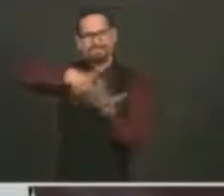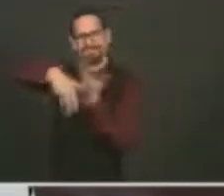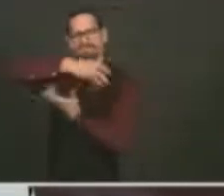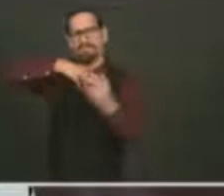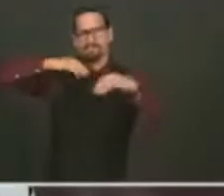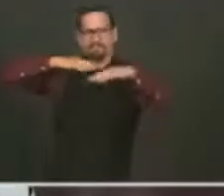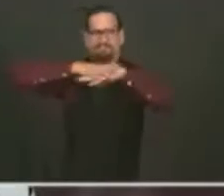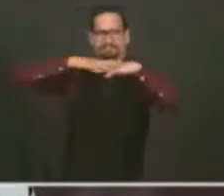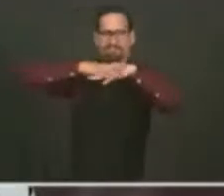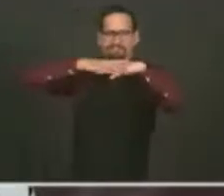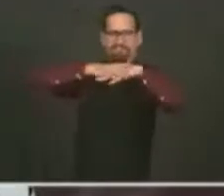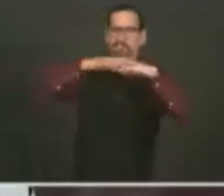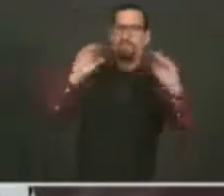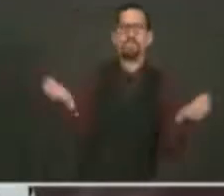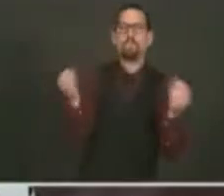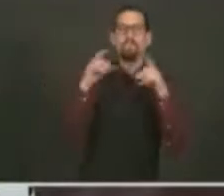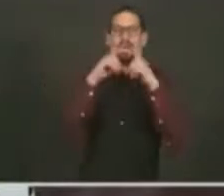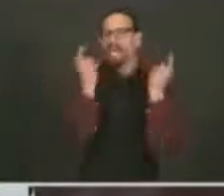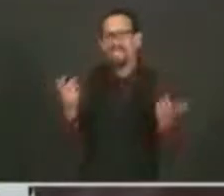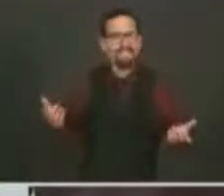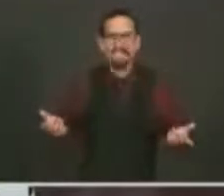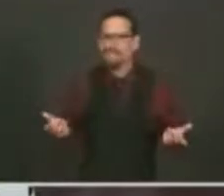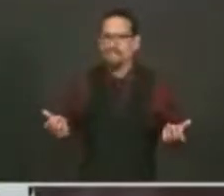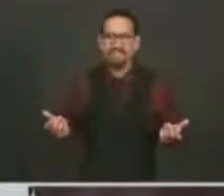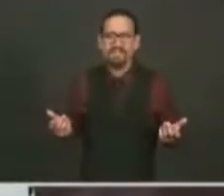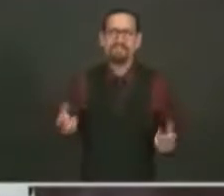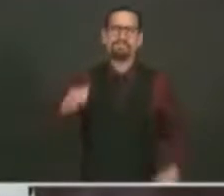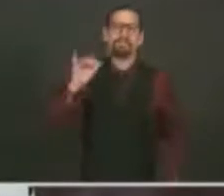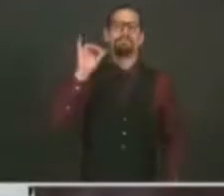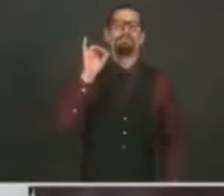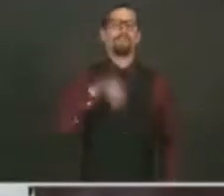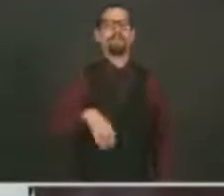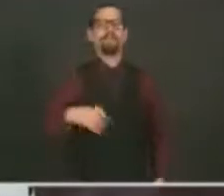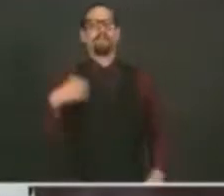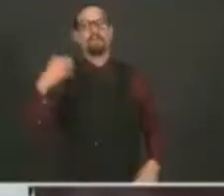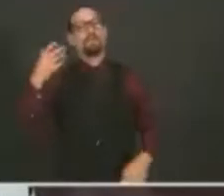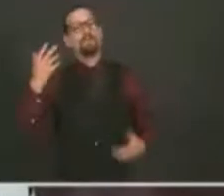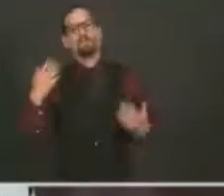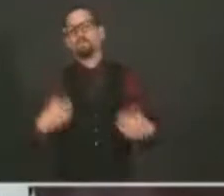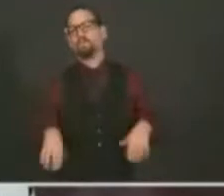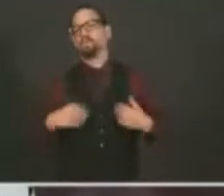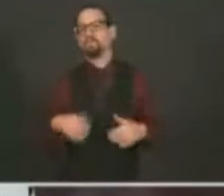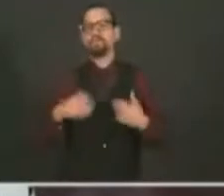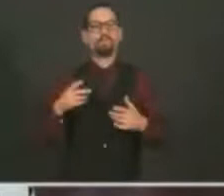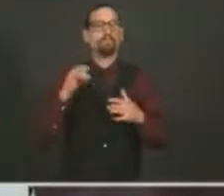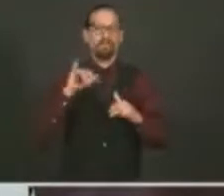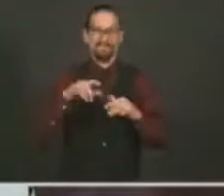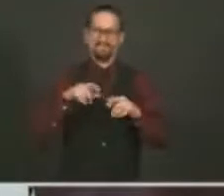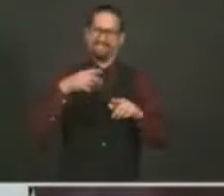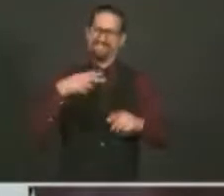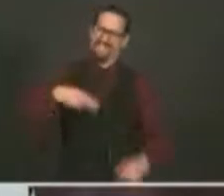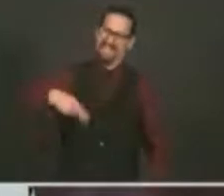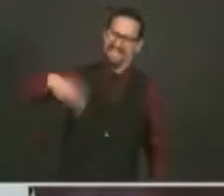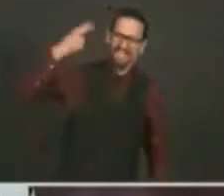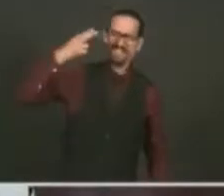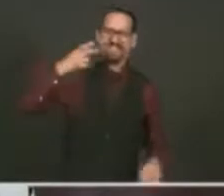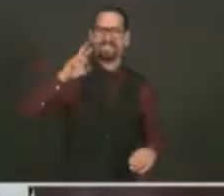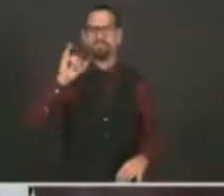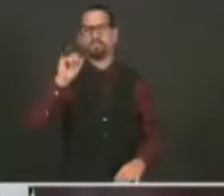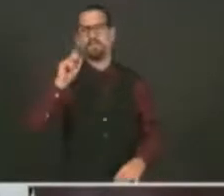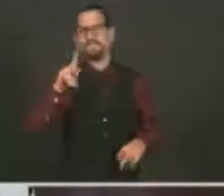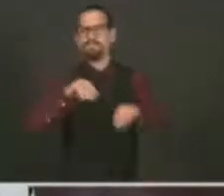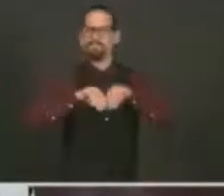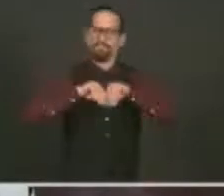the examples that contribute to the increase in cases that are occurring. We need to wear masks. We need to keep